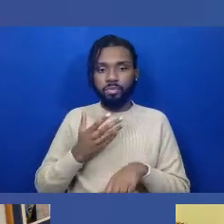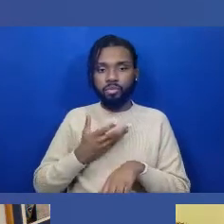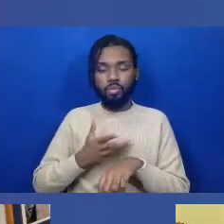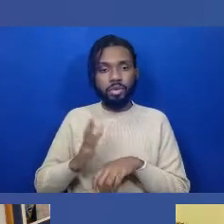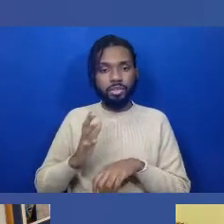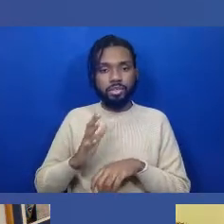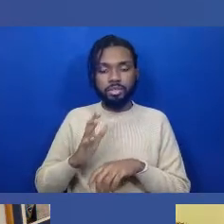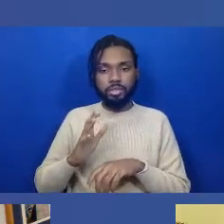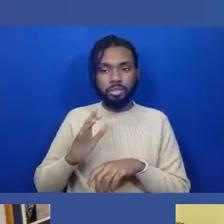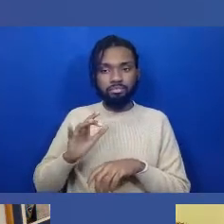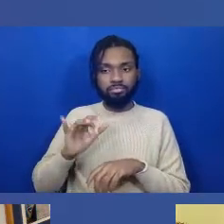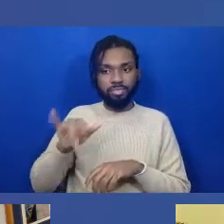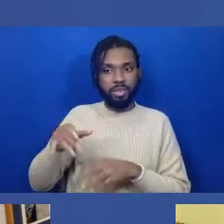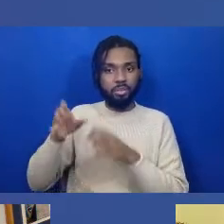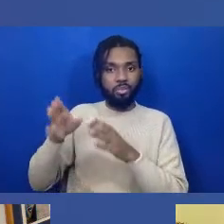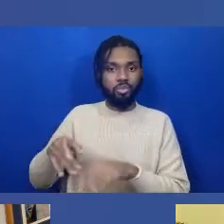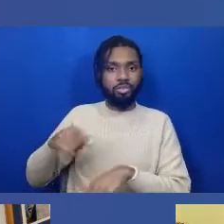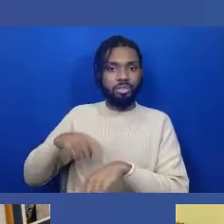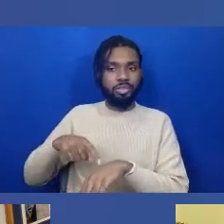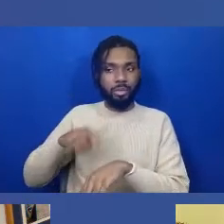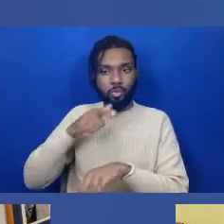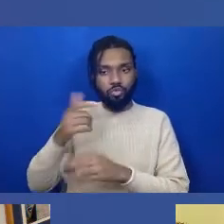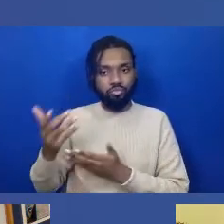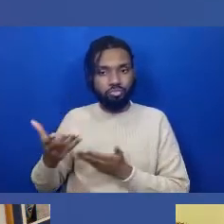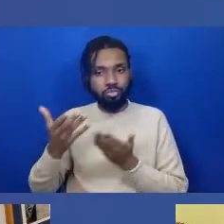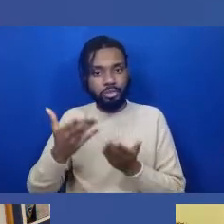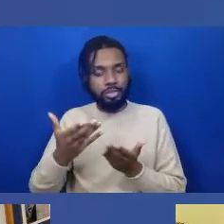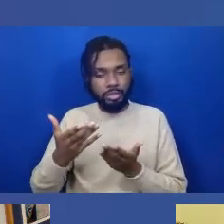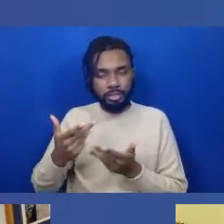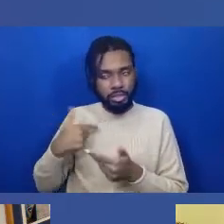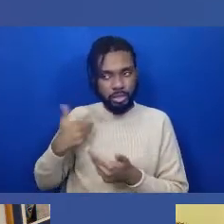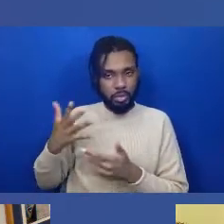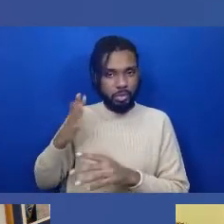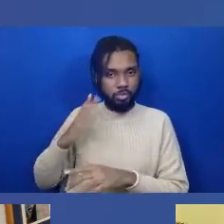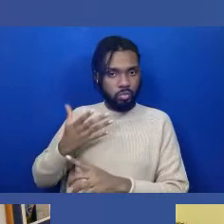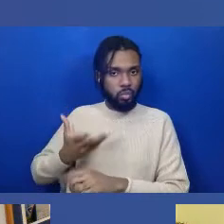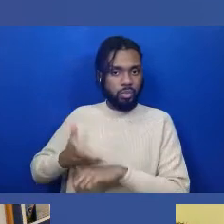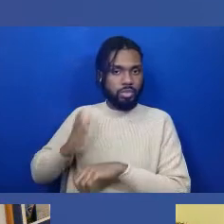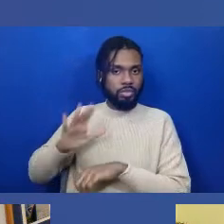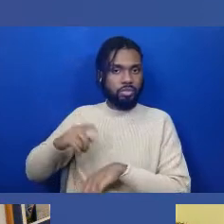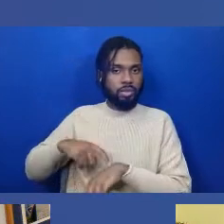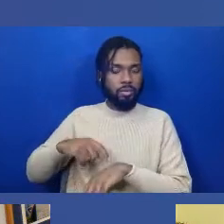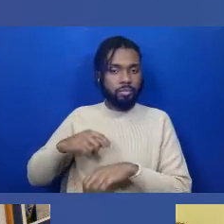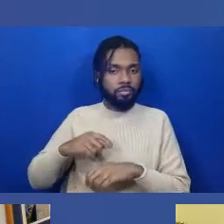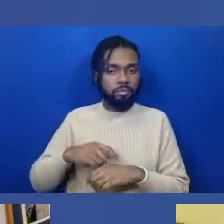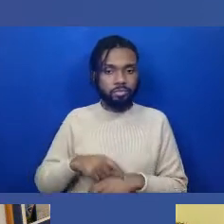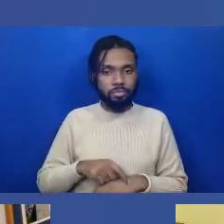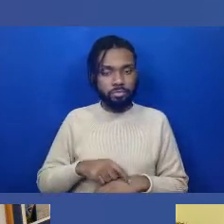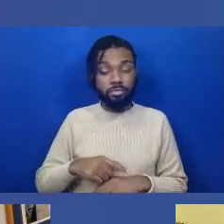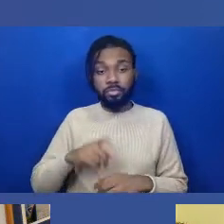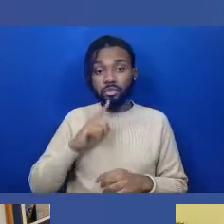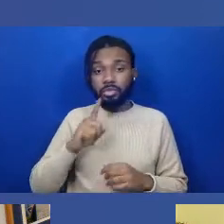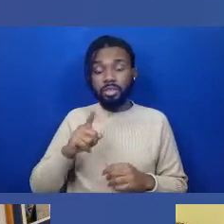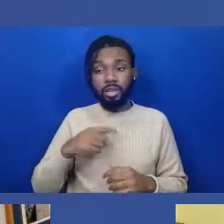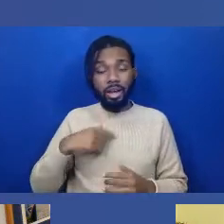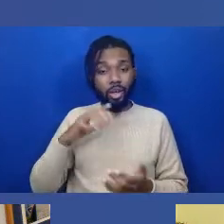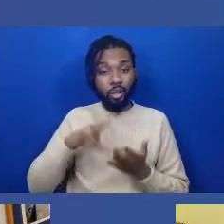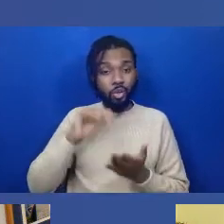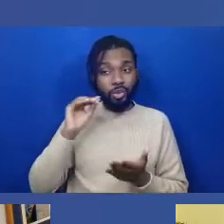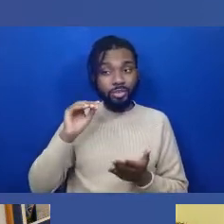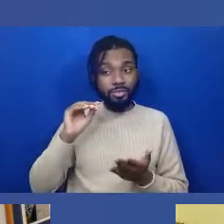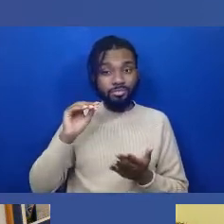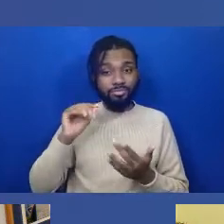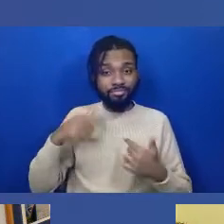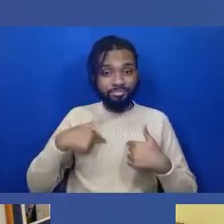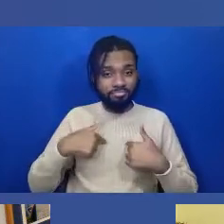who's pitching me's time, right? So I've learned that it's actually not, it's not mean. I